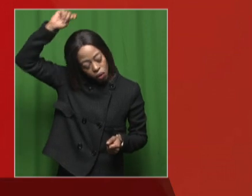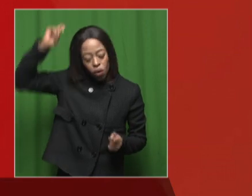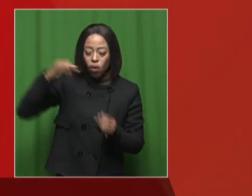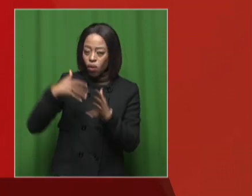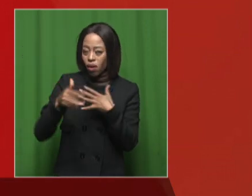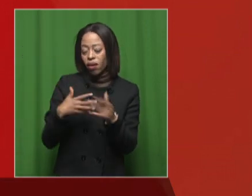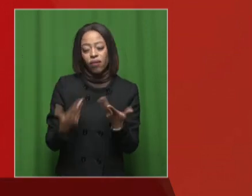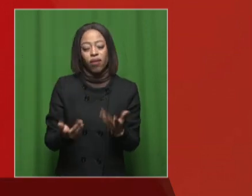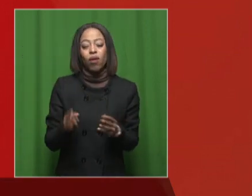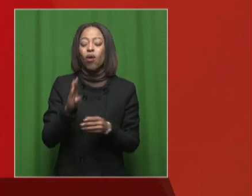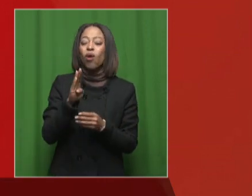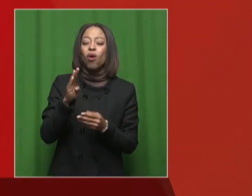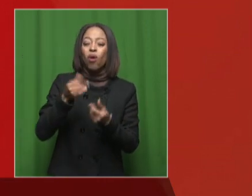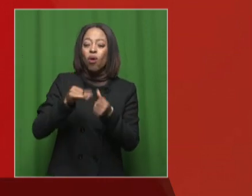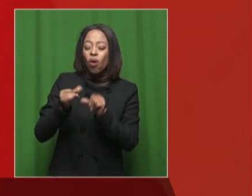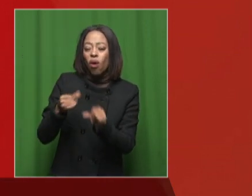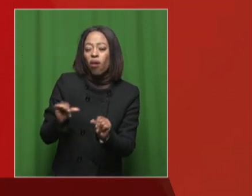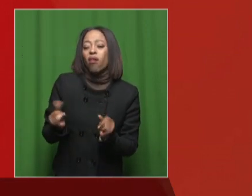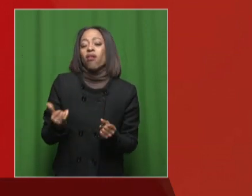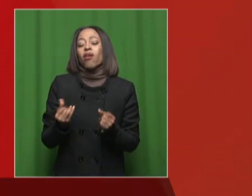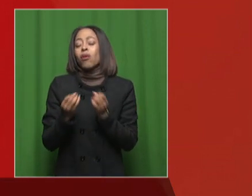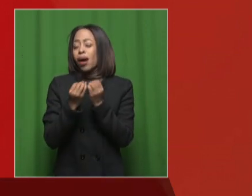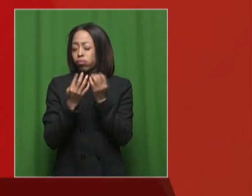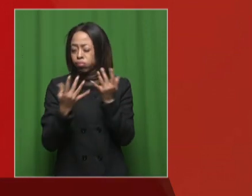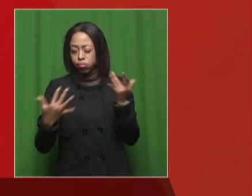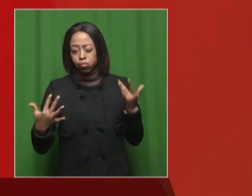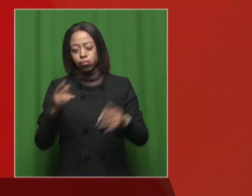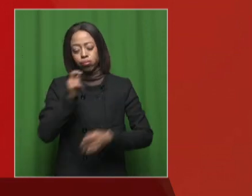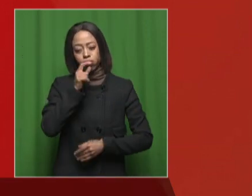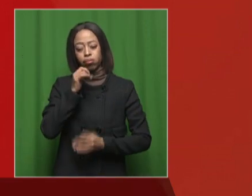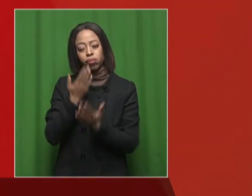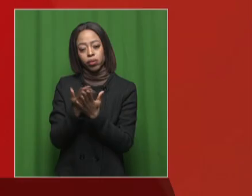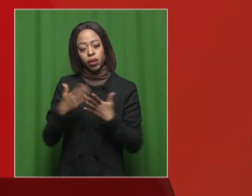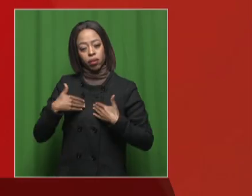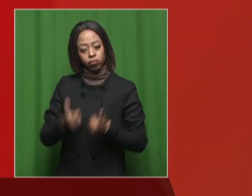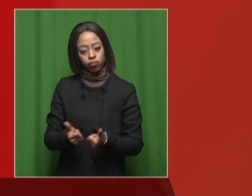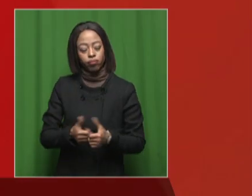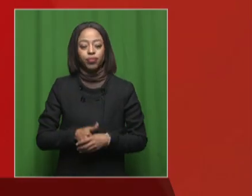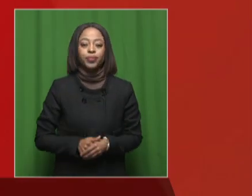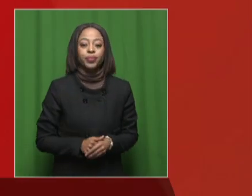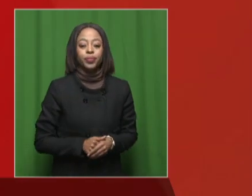plasma, or biologic, and a whole lot of range of medications that are available.